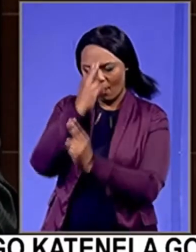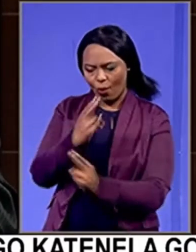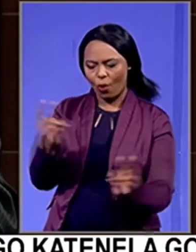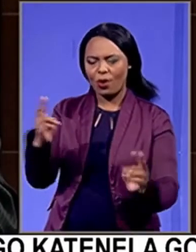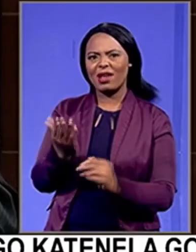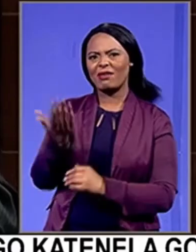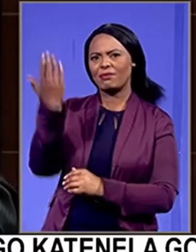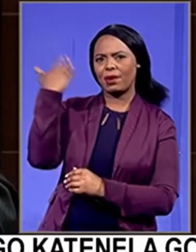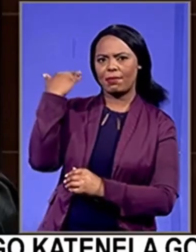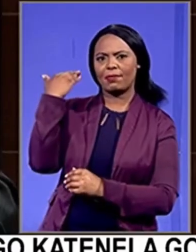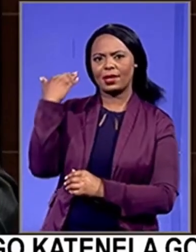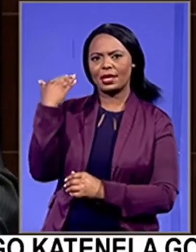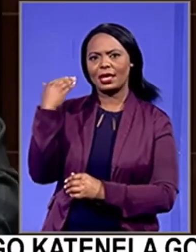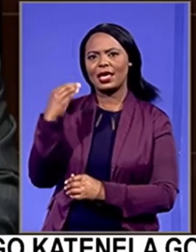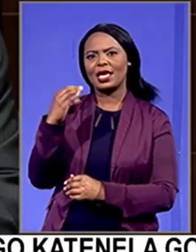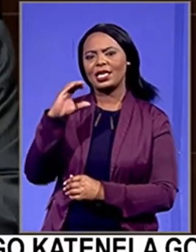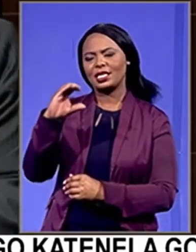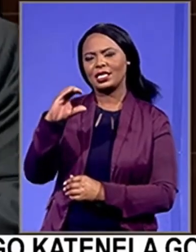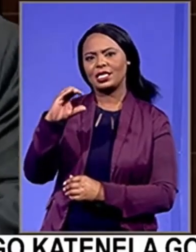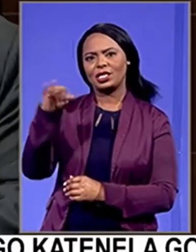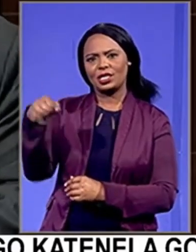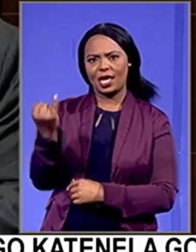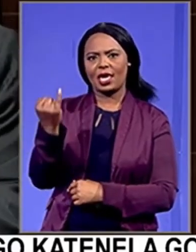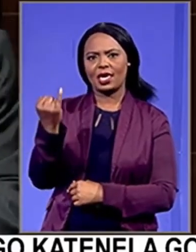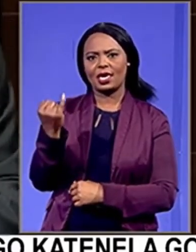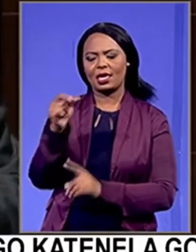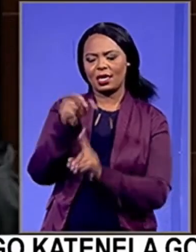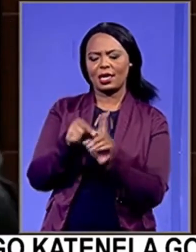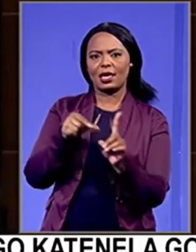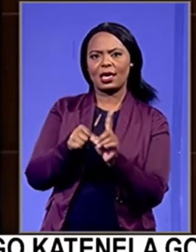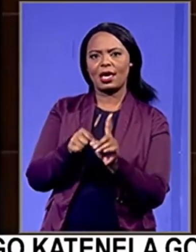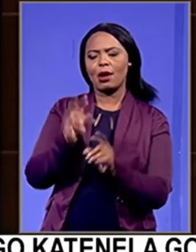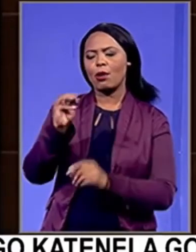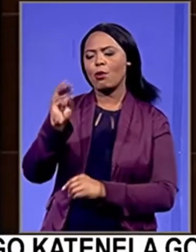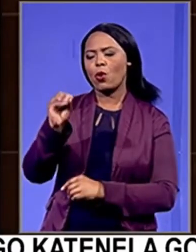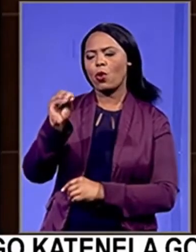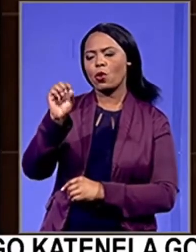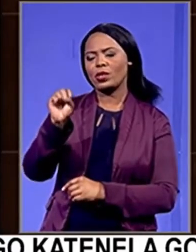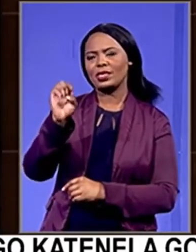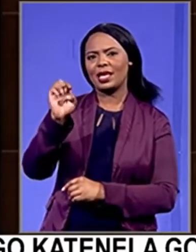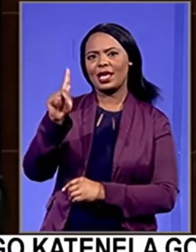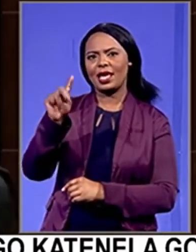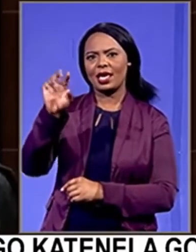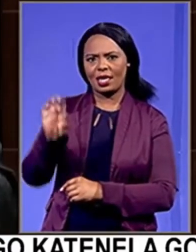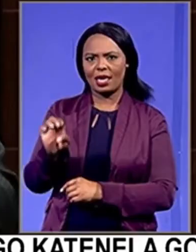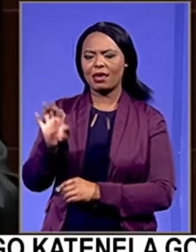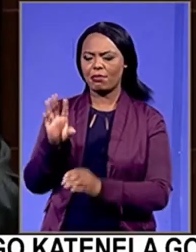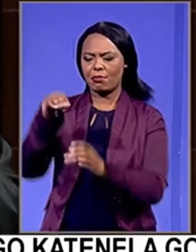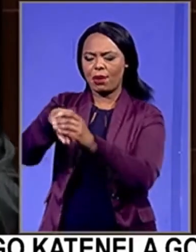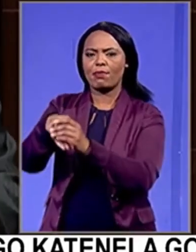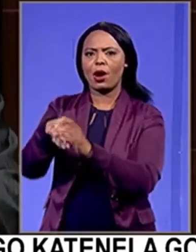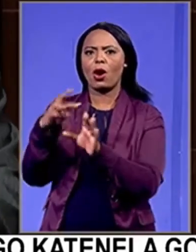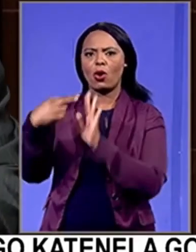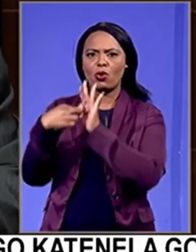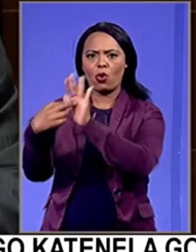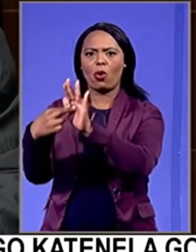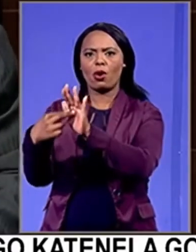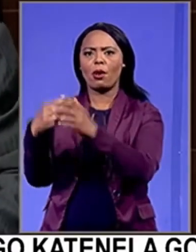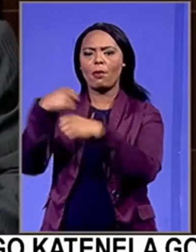former Deputy Chief Justice Dikgang Moseneke for the role that he played in the last mile to ensure